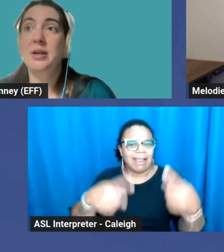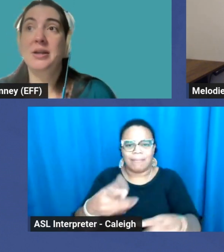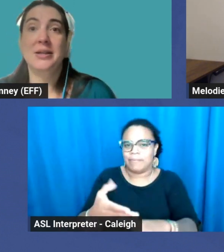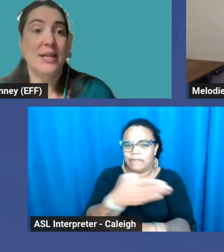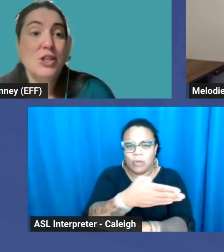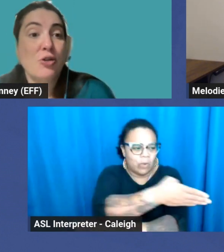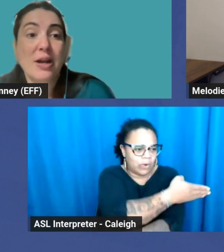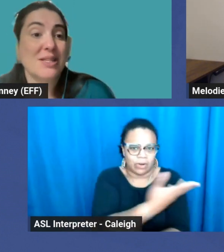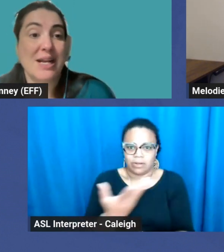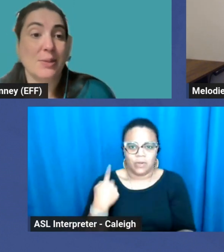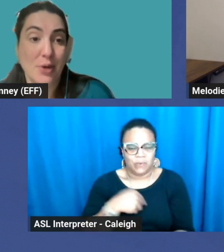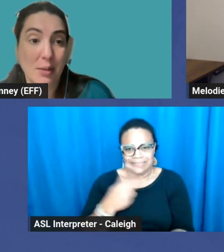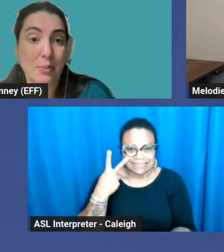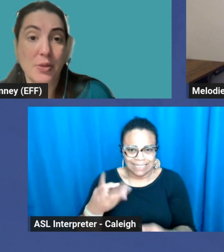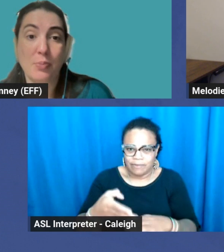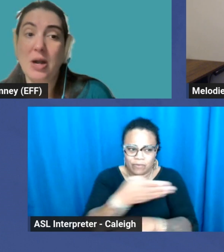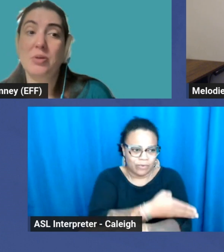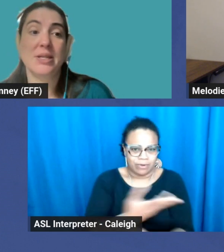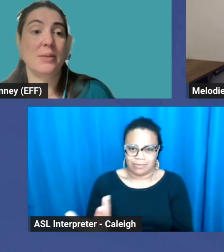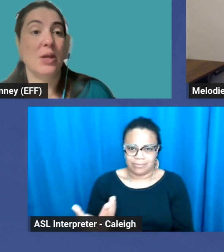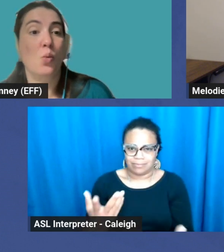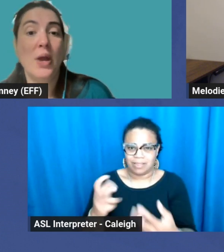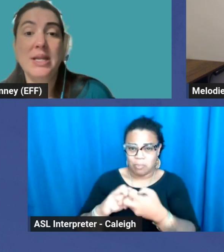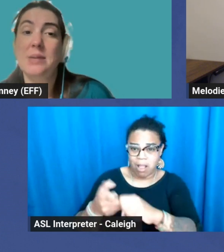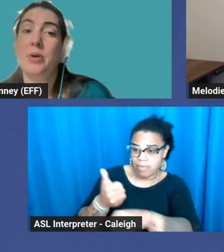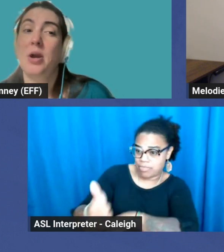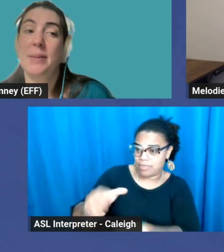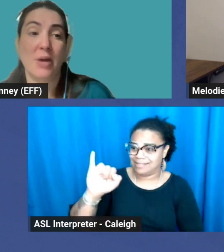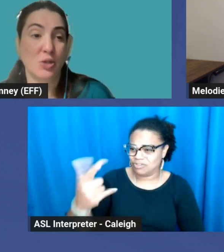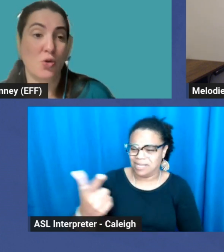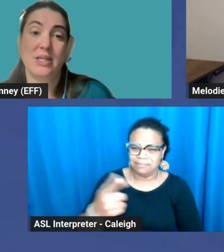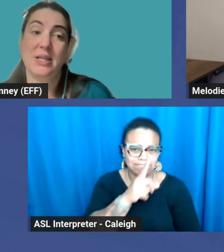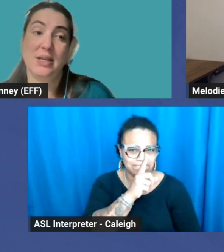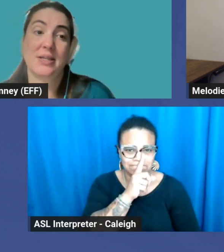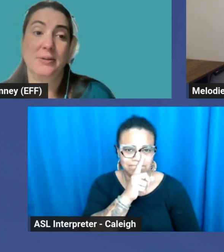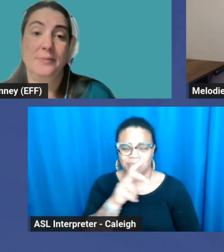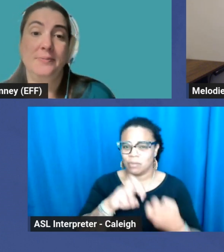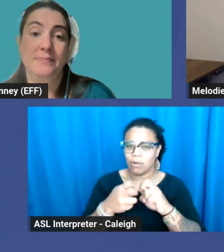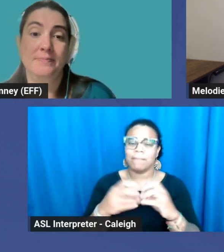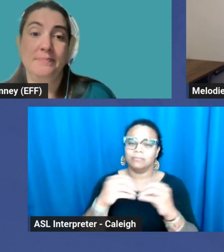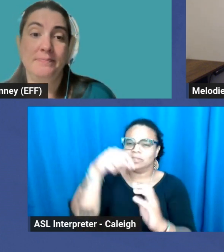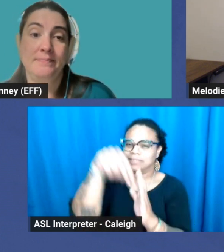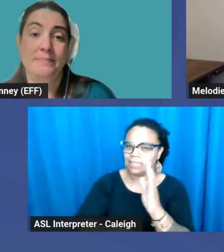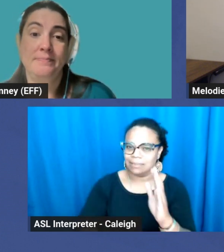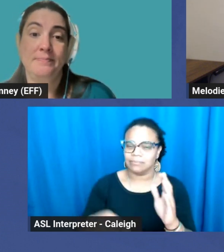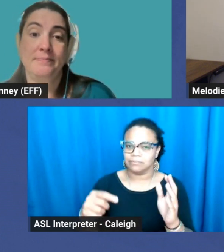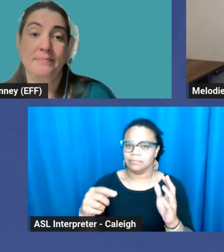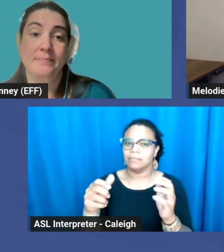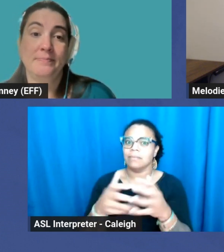before. Instagram is not the problem. The problem is something way deeper and much more insidious.